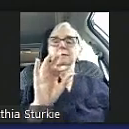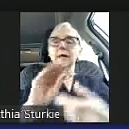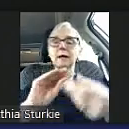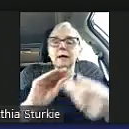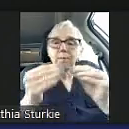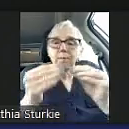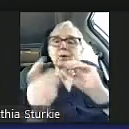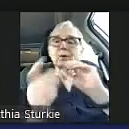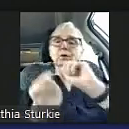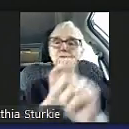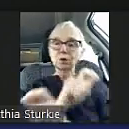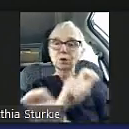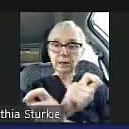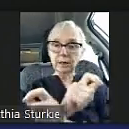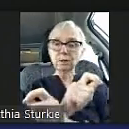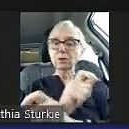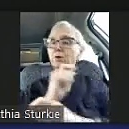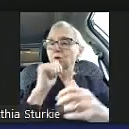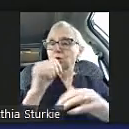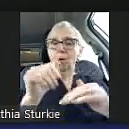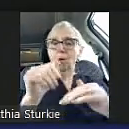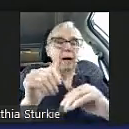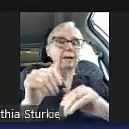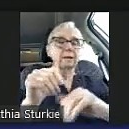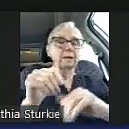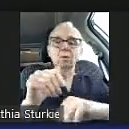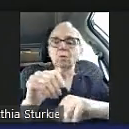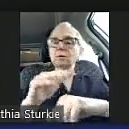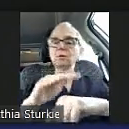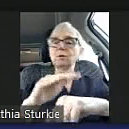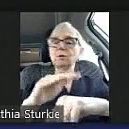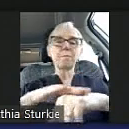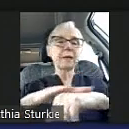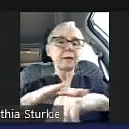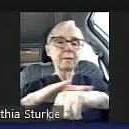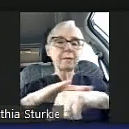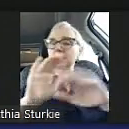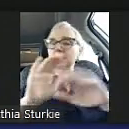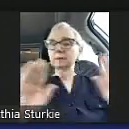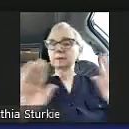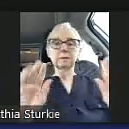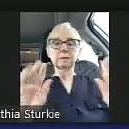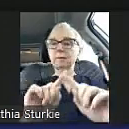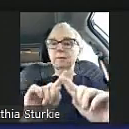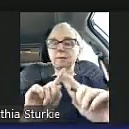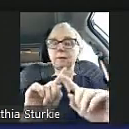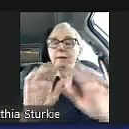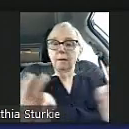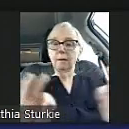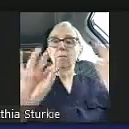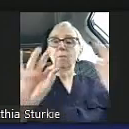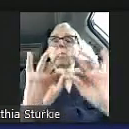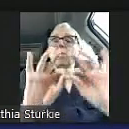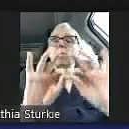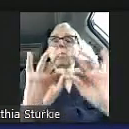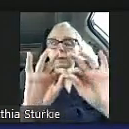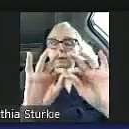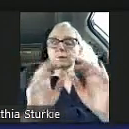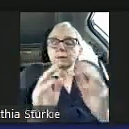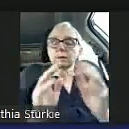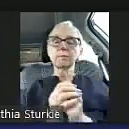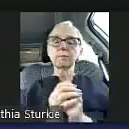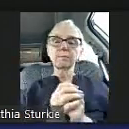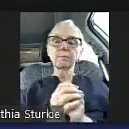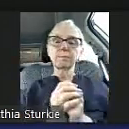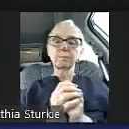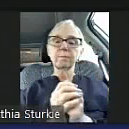minimize that while we have this critical conversation. Do want to give a brief update on the capacity of our